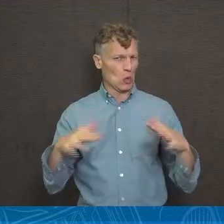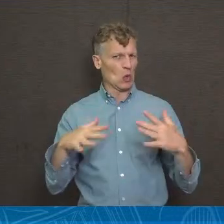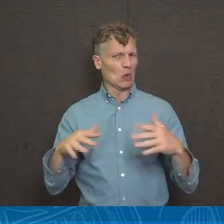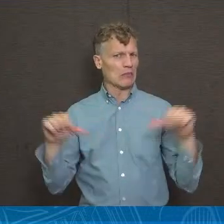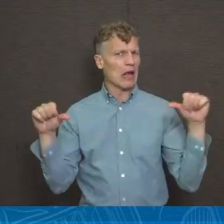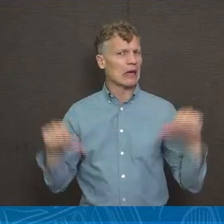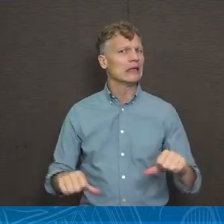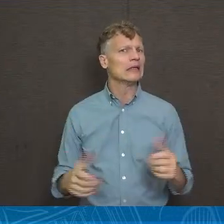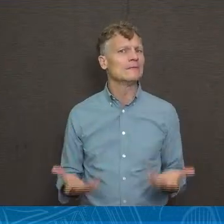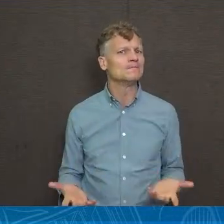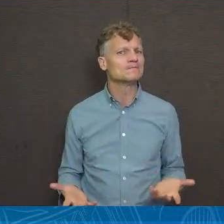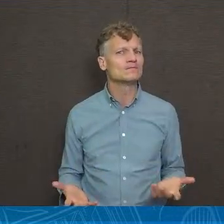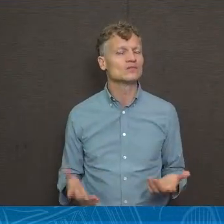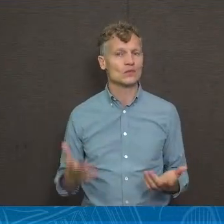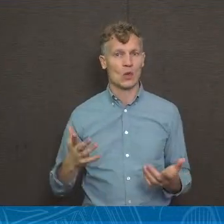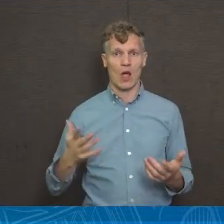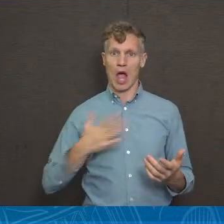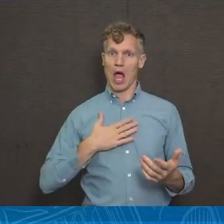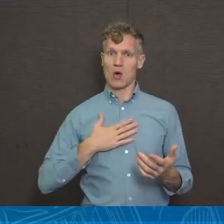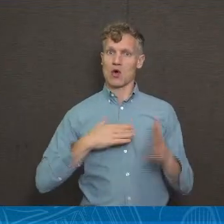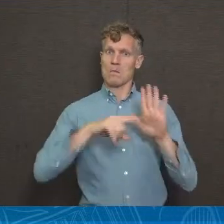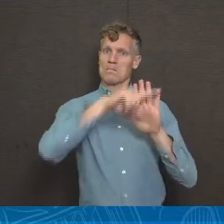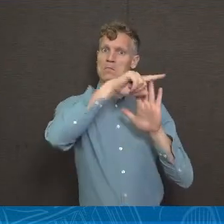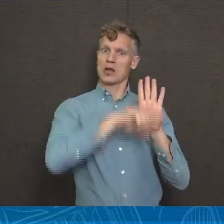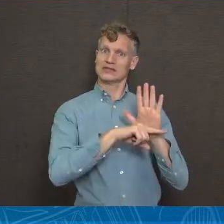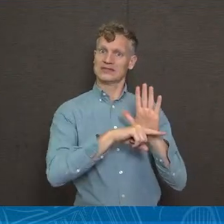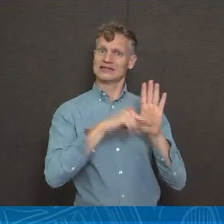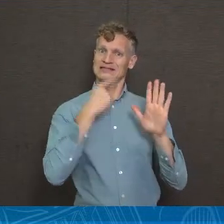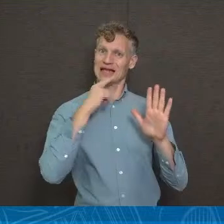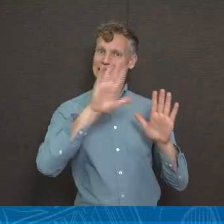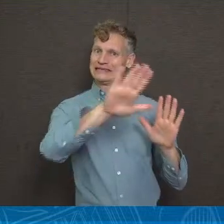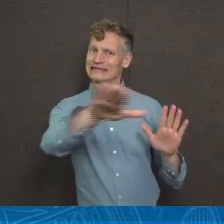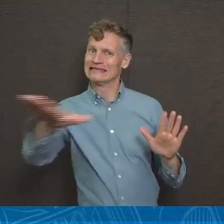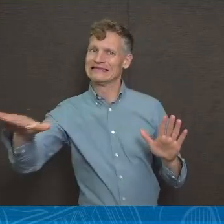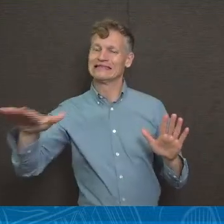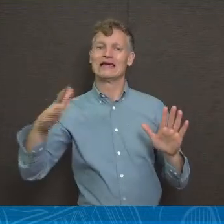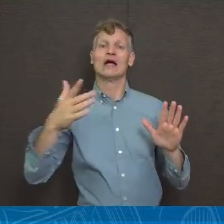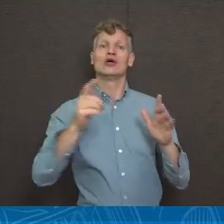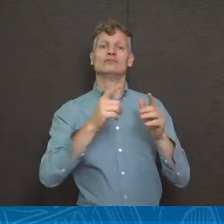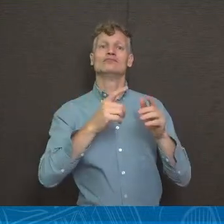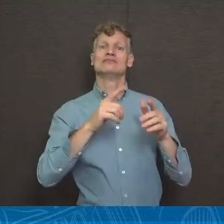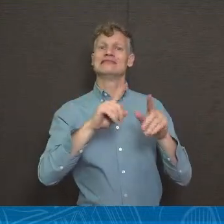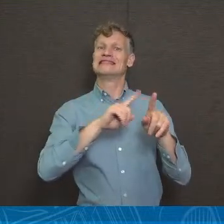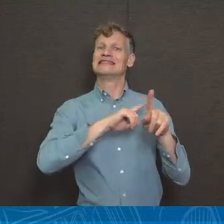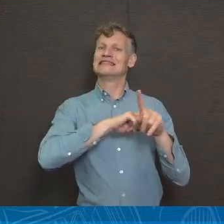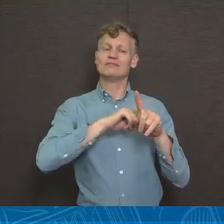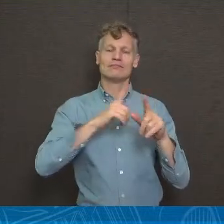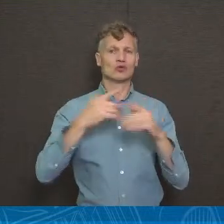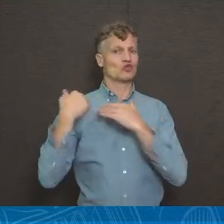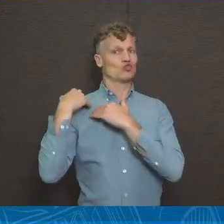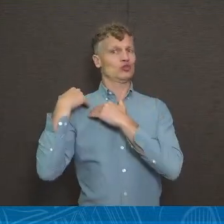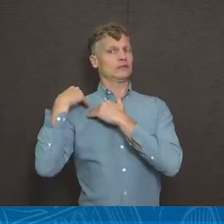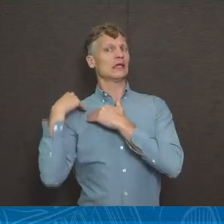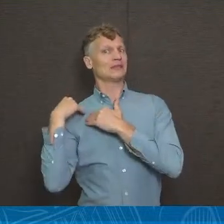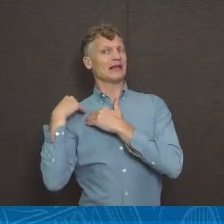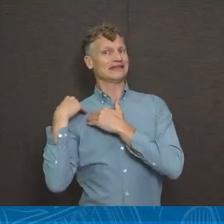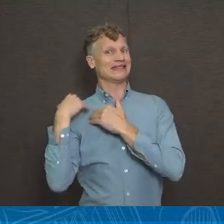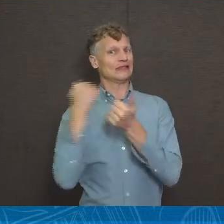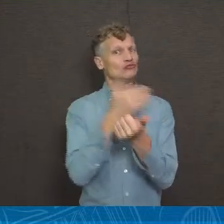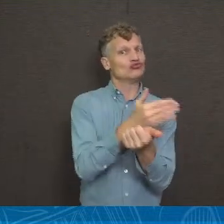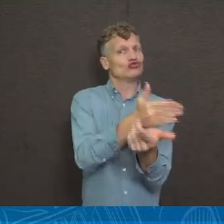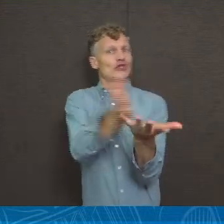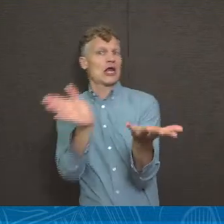this concept of shared responsibility, but not the legislation. So not the legally binding instruments, but the